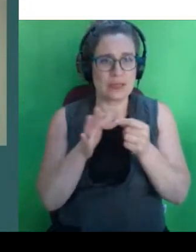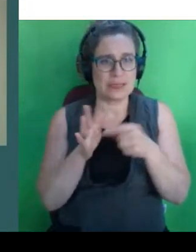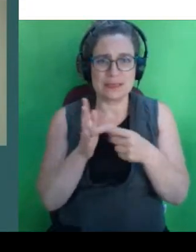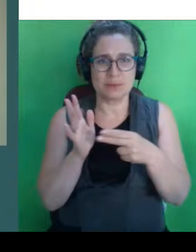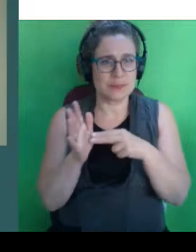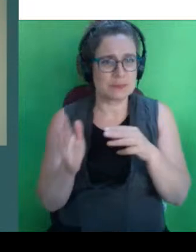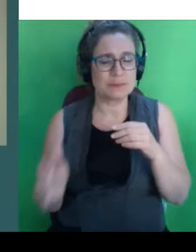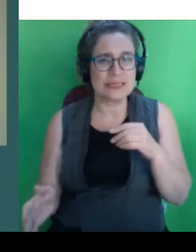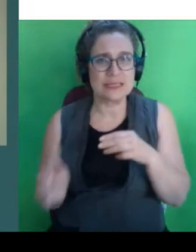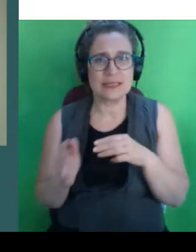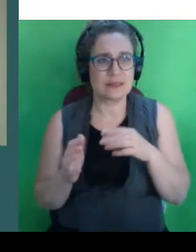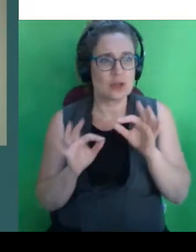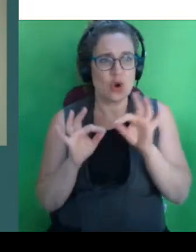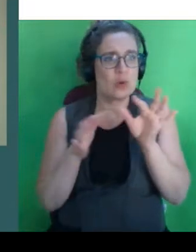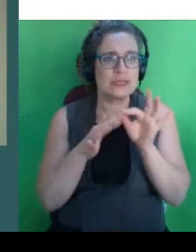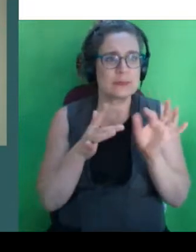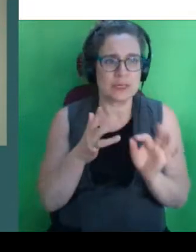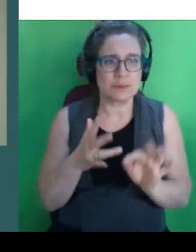There's a